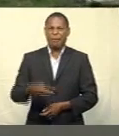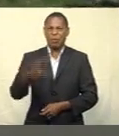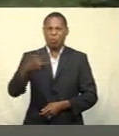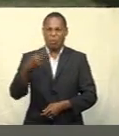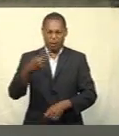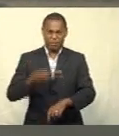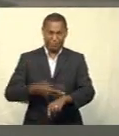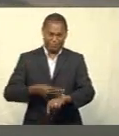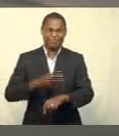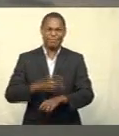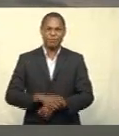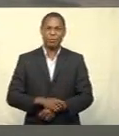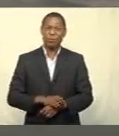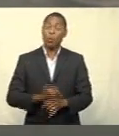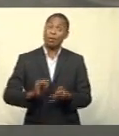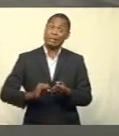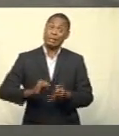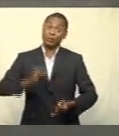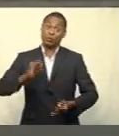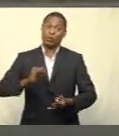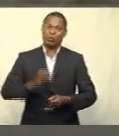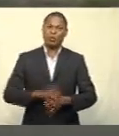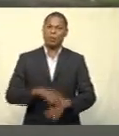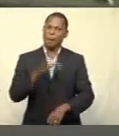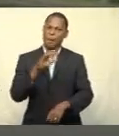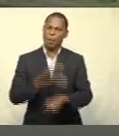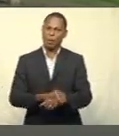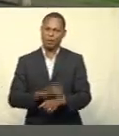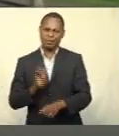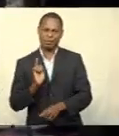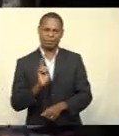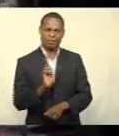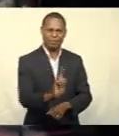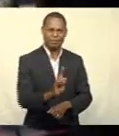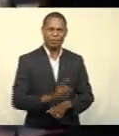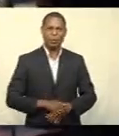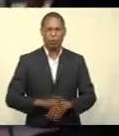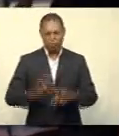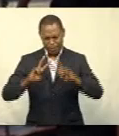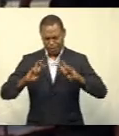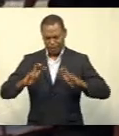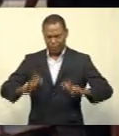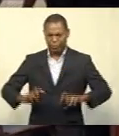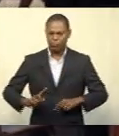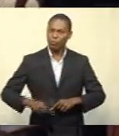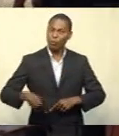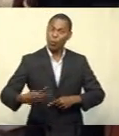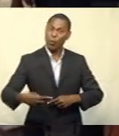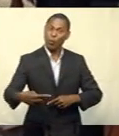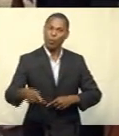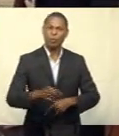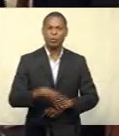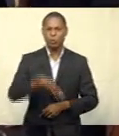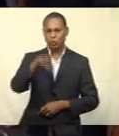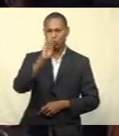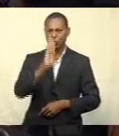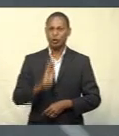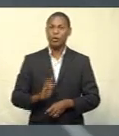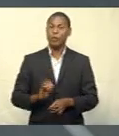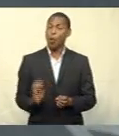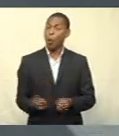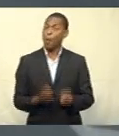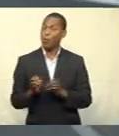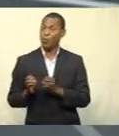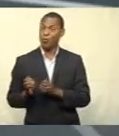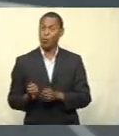also an increase in police presence in the Nambua area. An investigation is ongoing. Chief Operations Officer, Assistant Commissioner